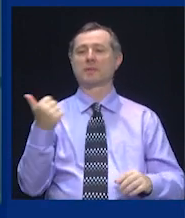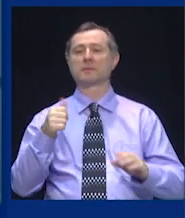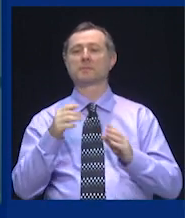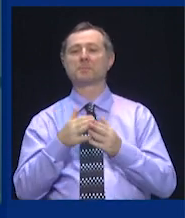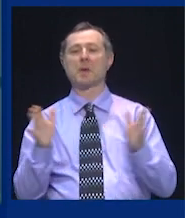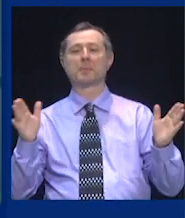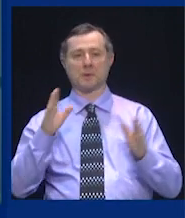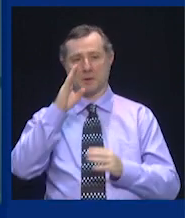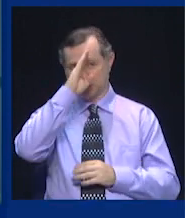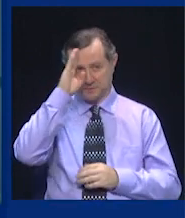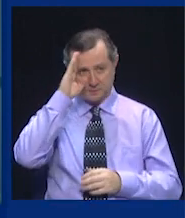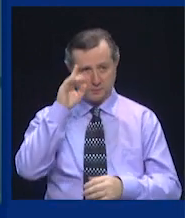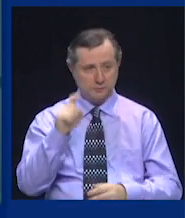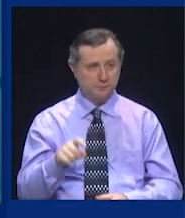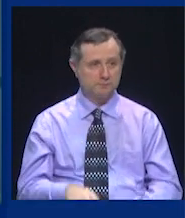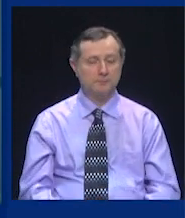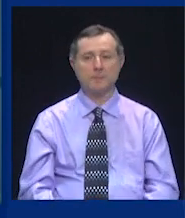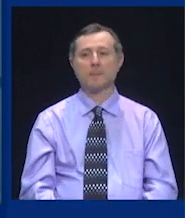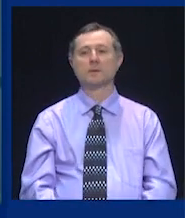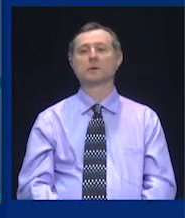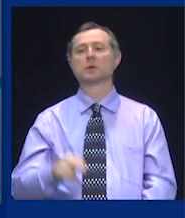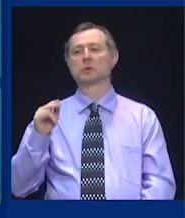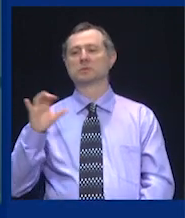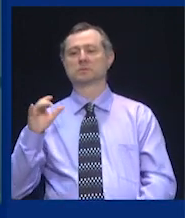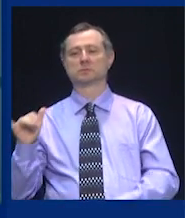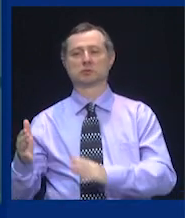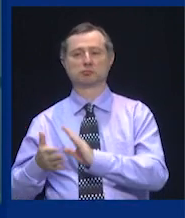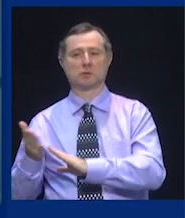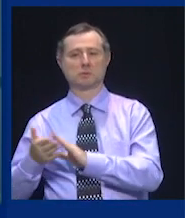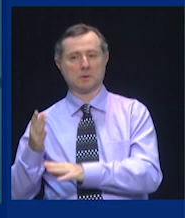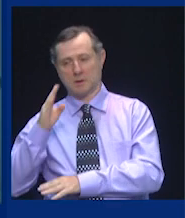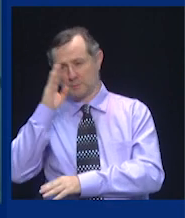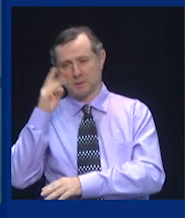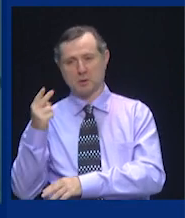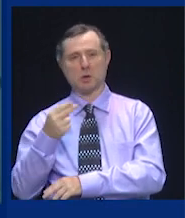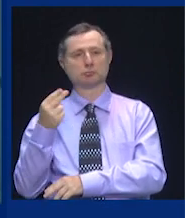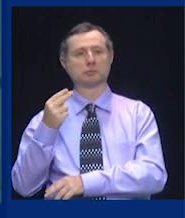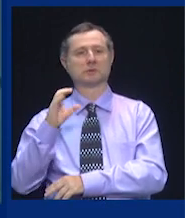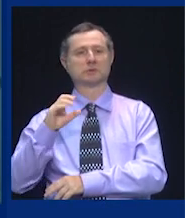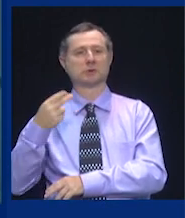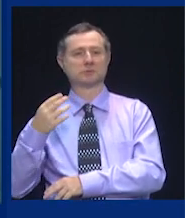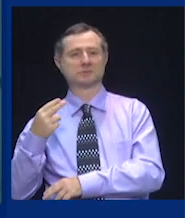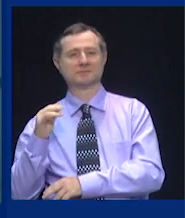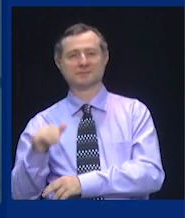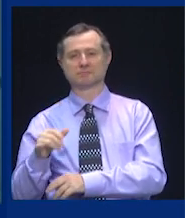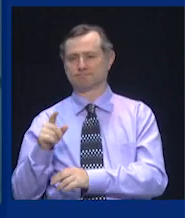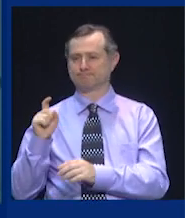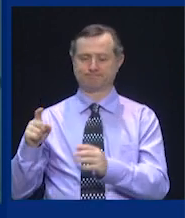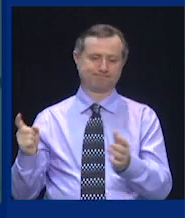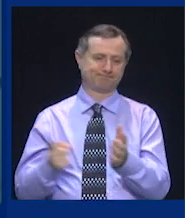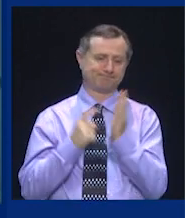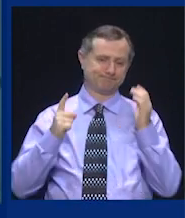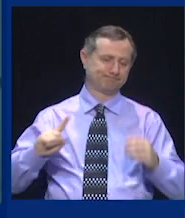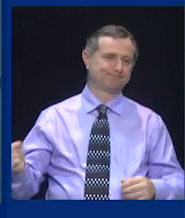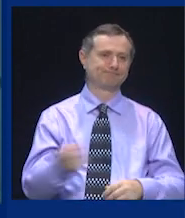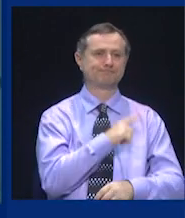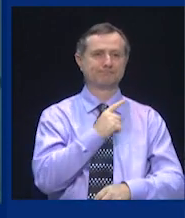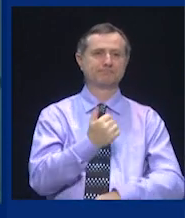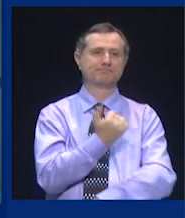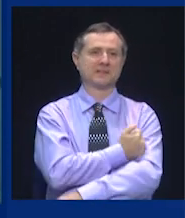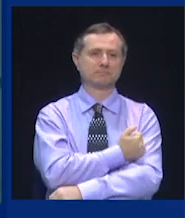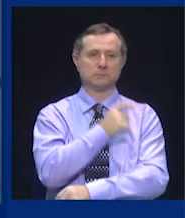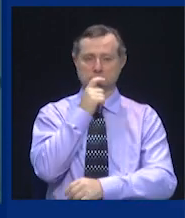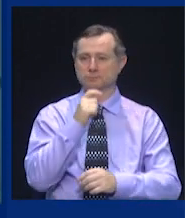hospitals. New York City runs hospitals, H&H. Put in a mandatory vaccine policy. You're